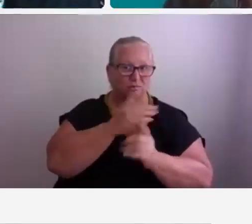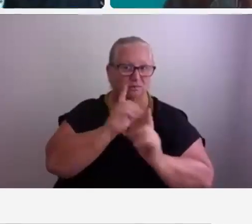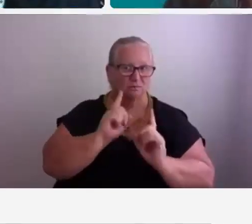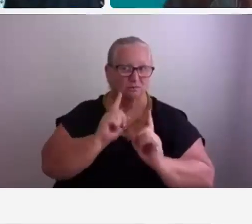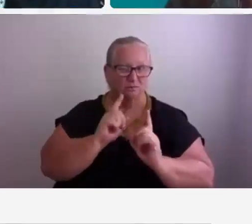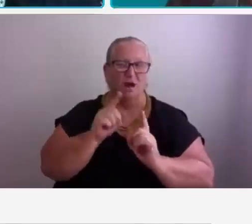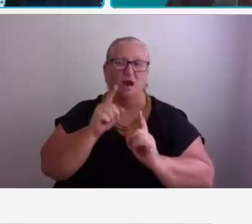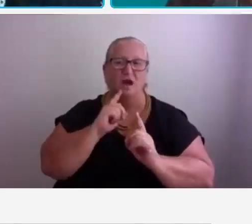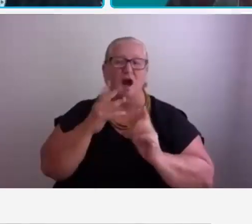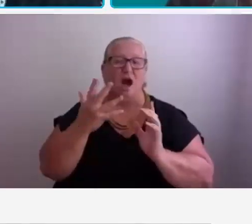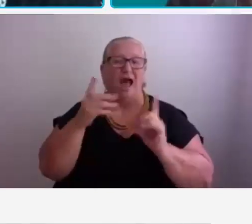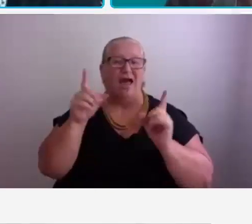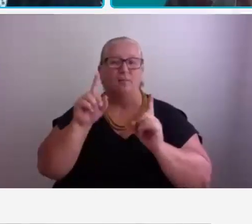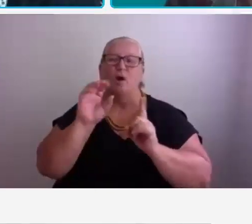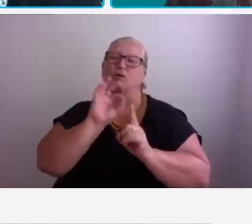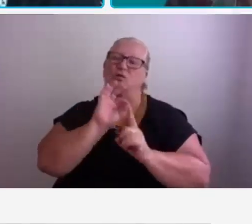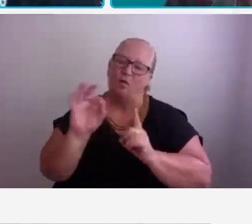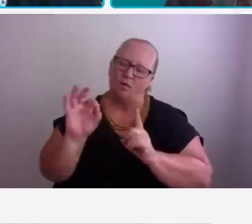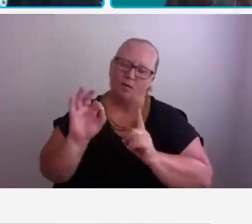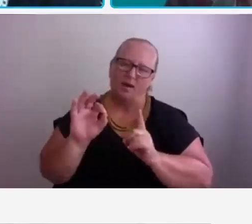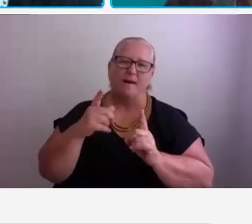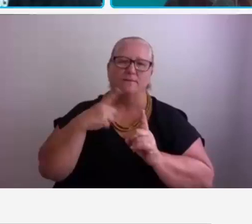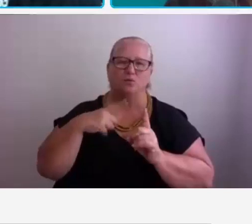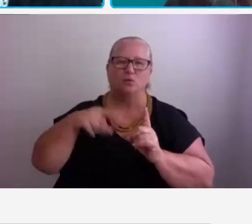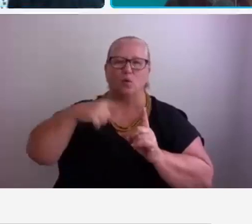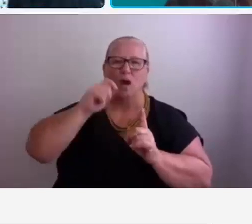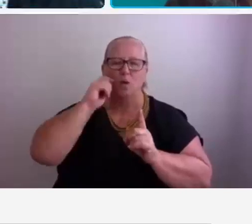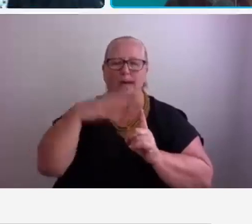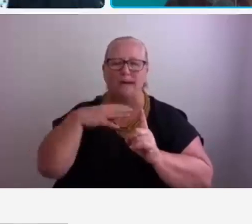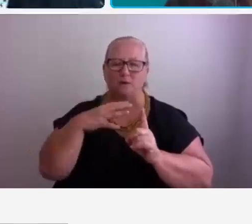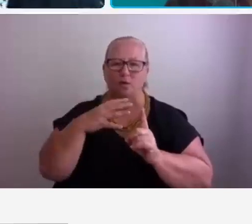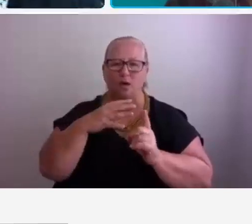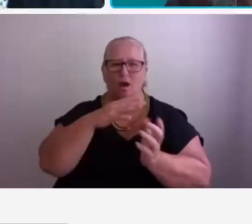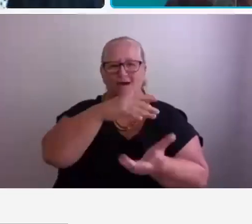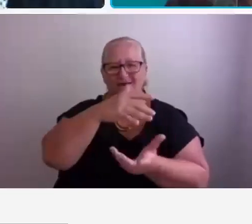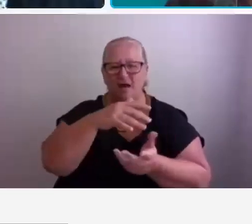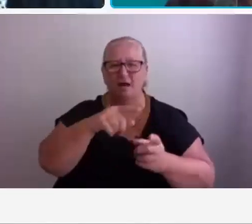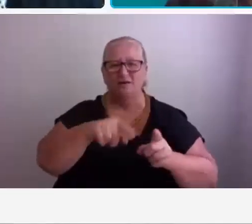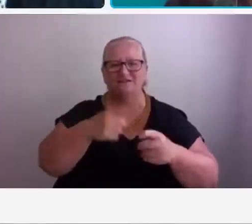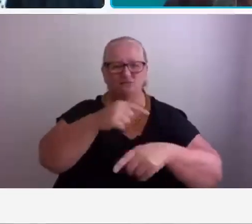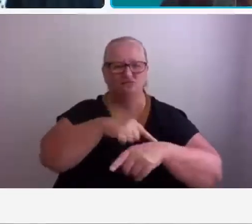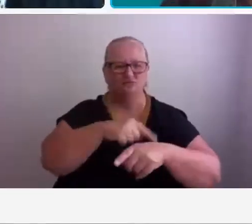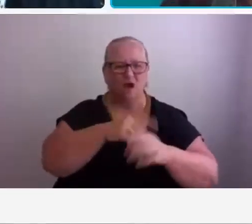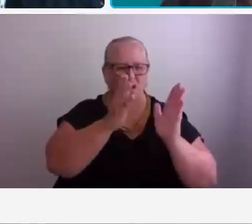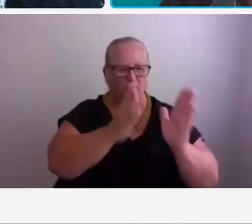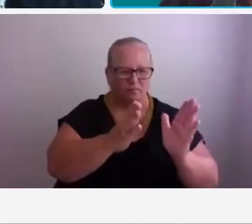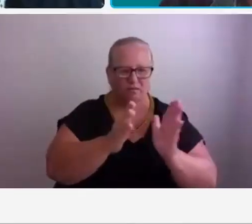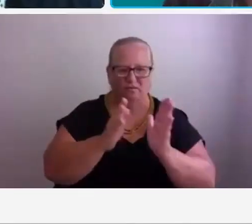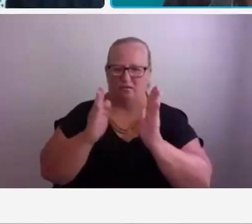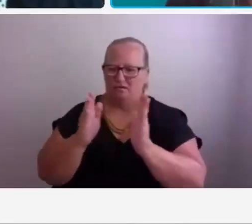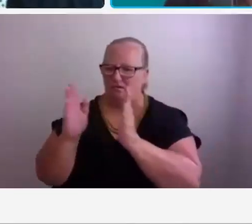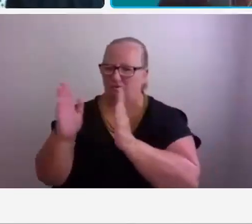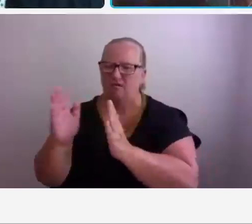At this point, no, because we will be capturing a different time period. So the aged care